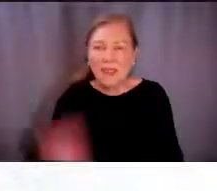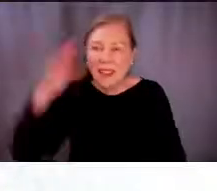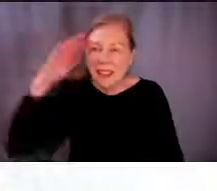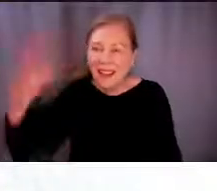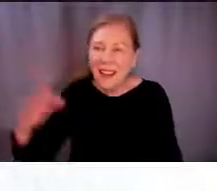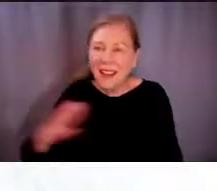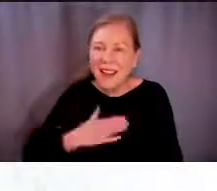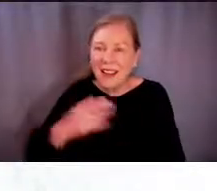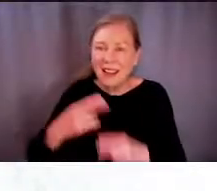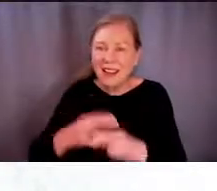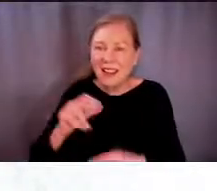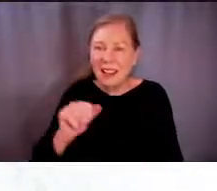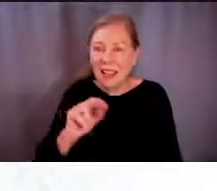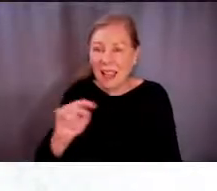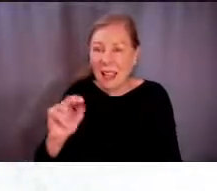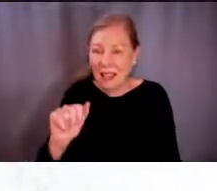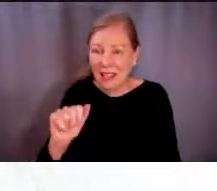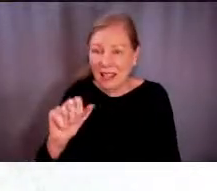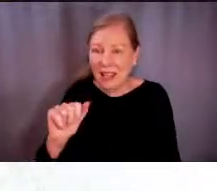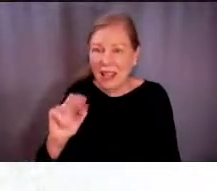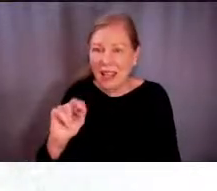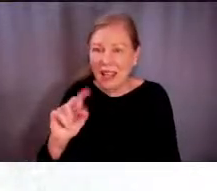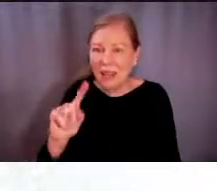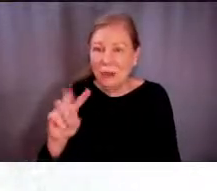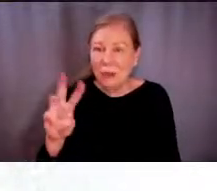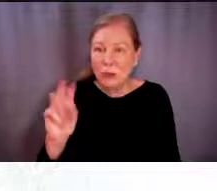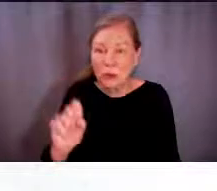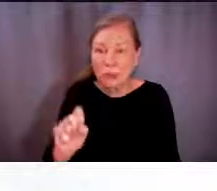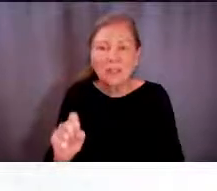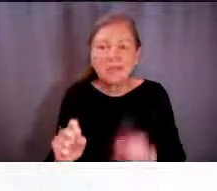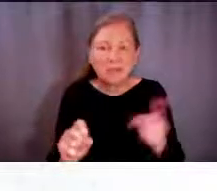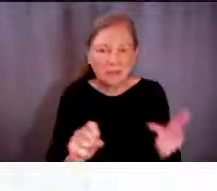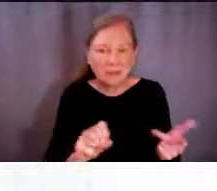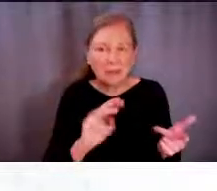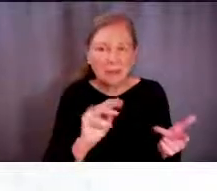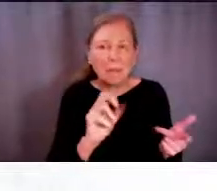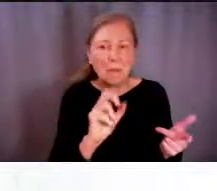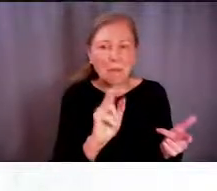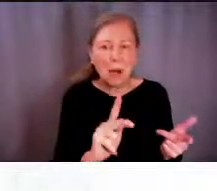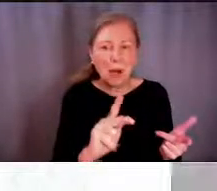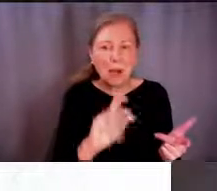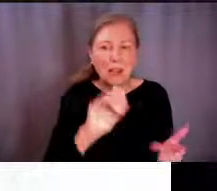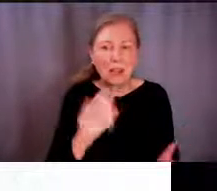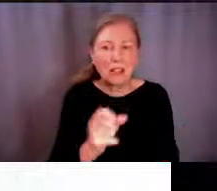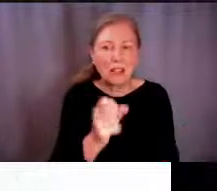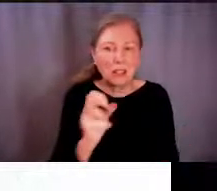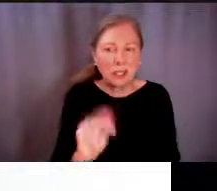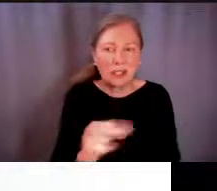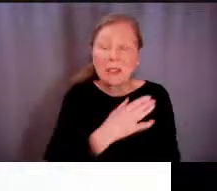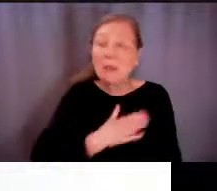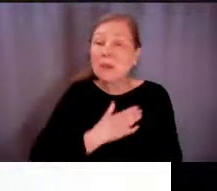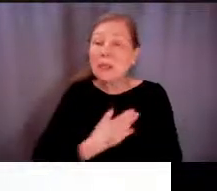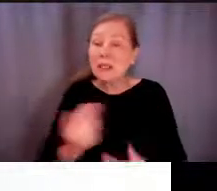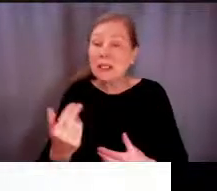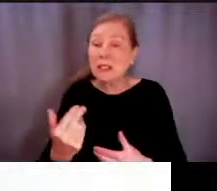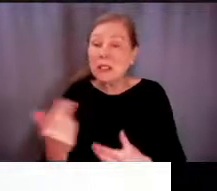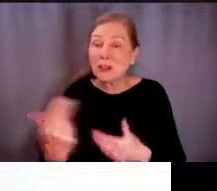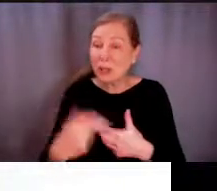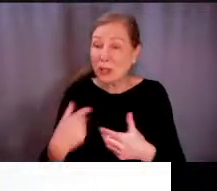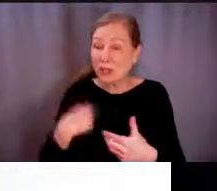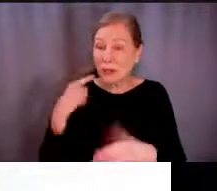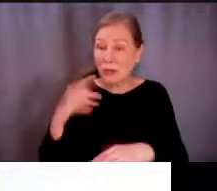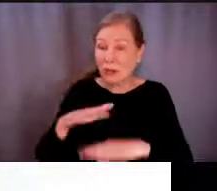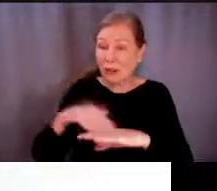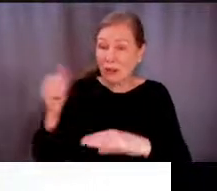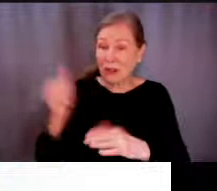My name is Anna Andrews. And I'm Mark Johnson. Please join us for the call to worship. Praise the Lord, because